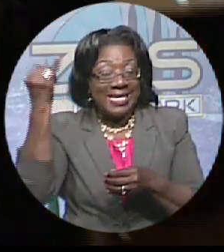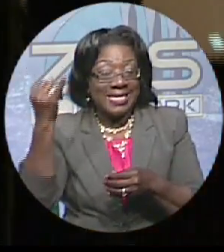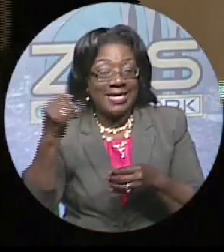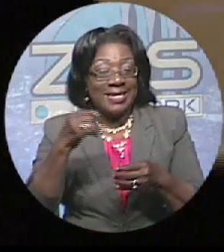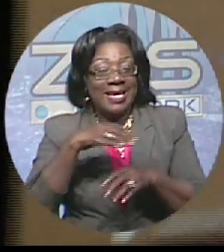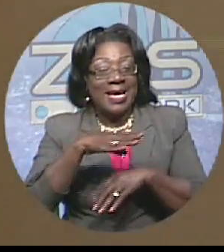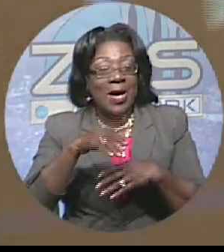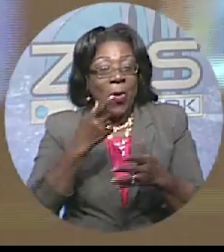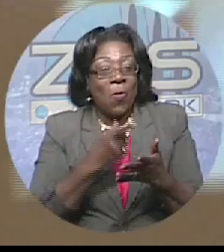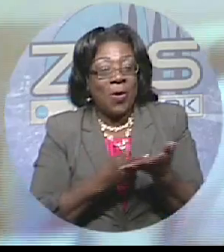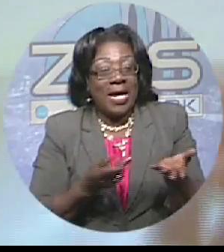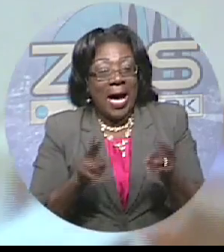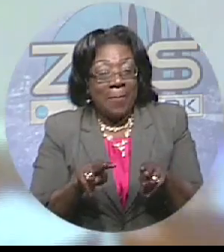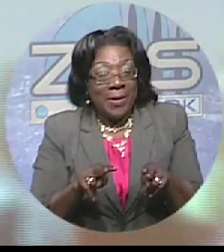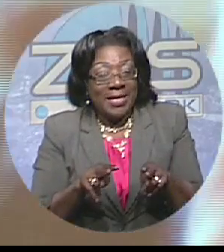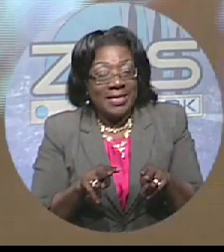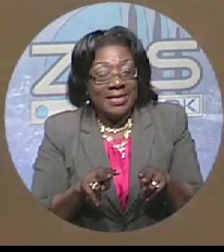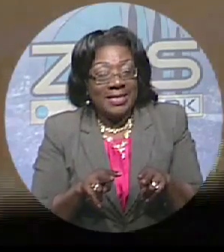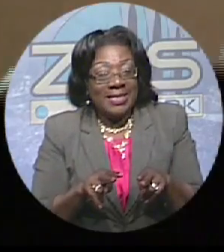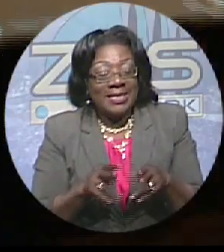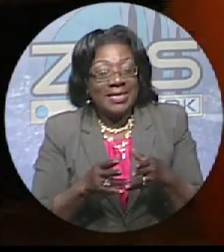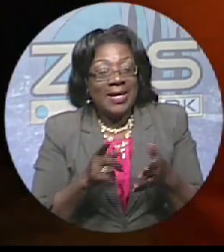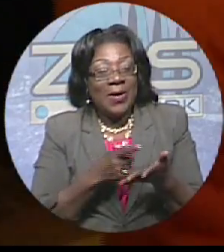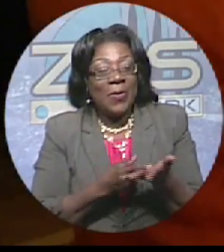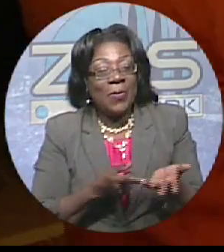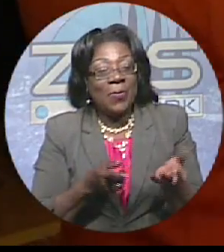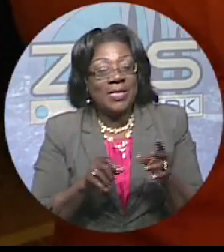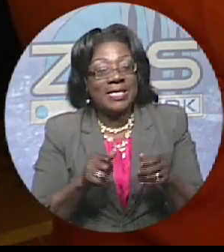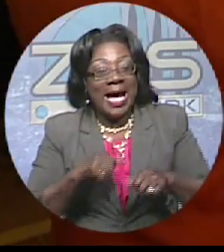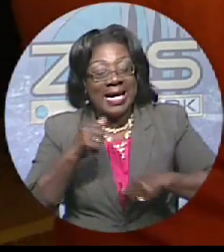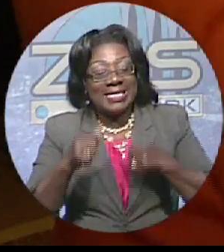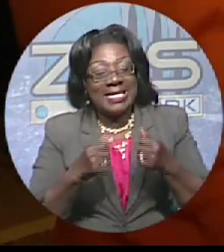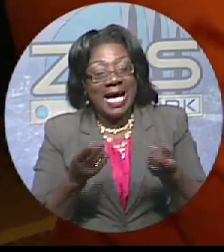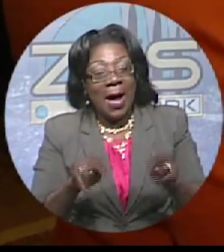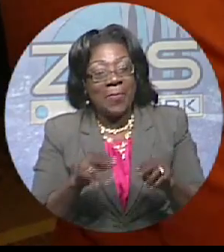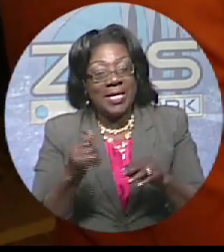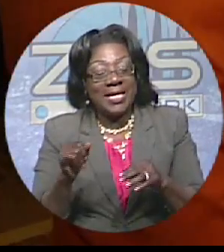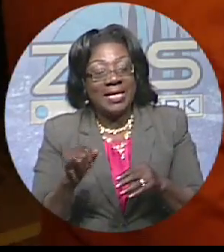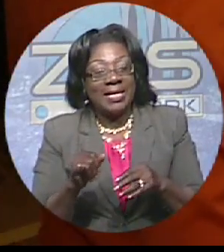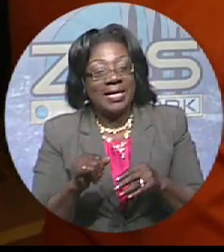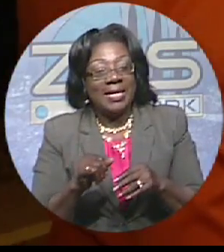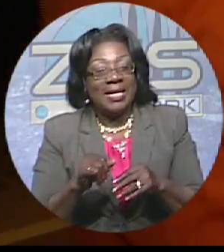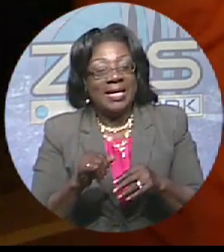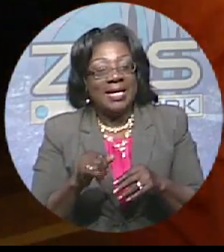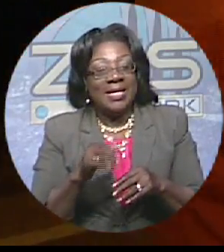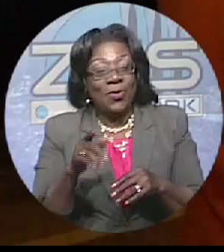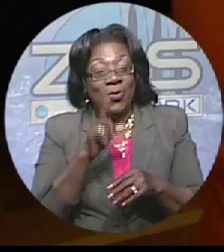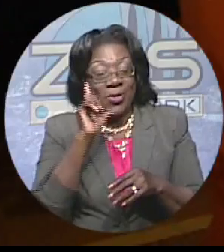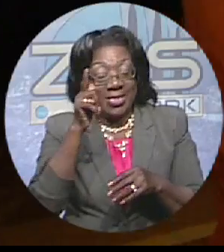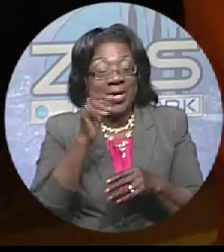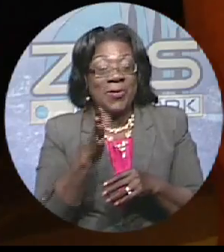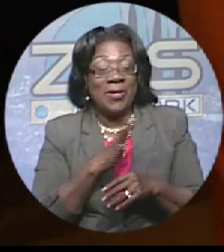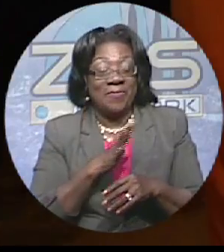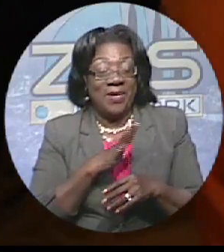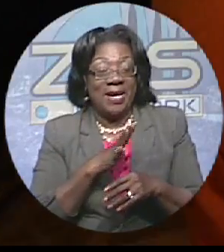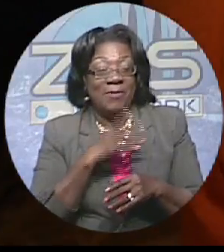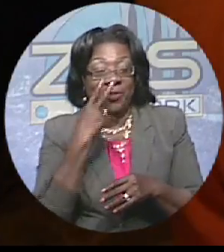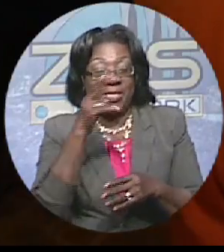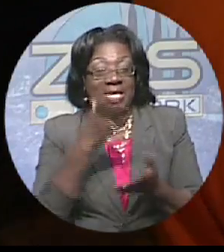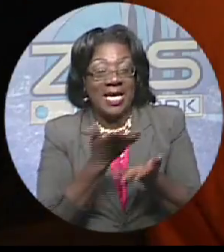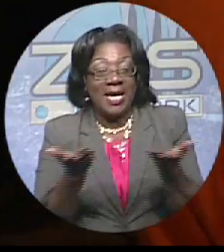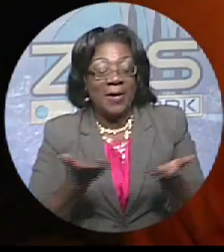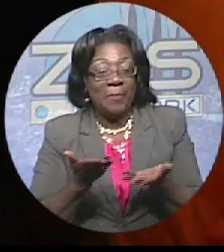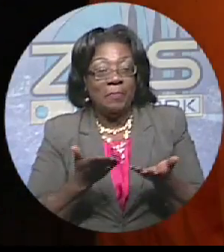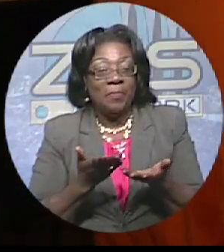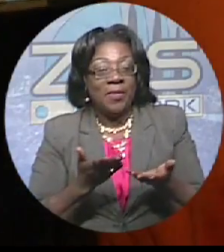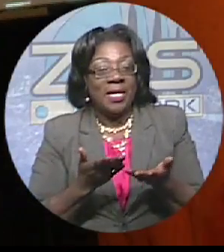I look very funny on the screen here, but tell me what's actually happening. You look great. You look great. So what you see here is we know